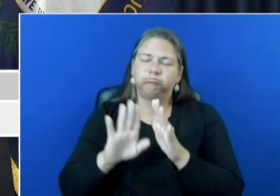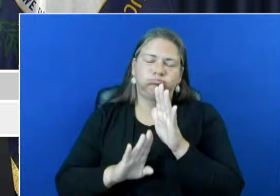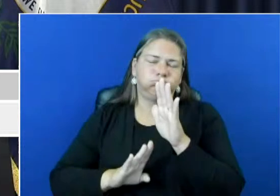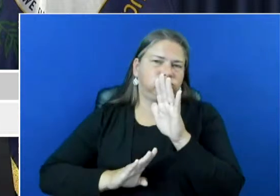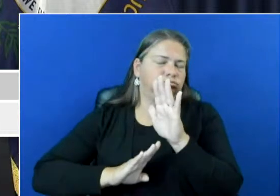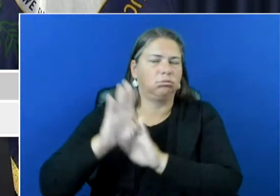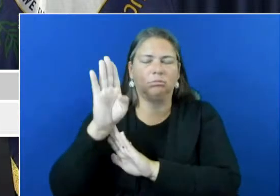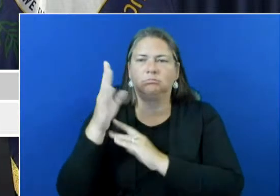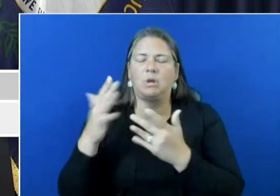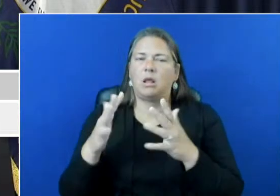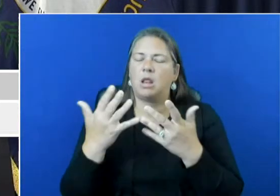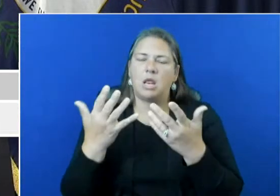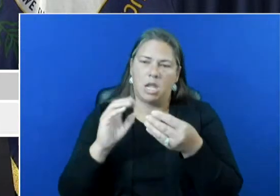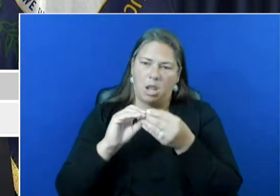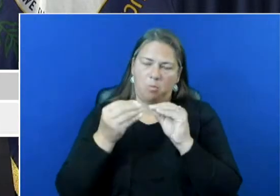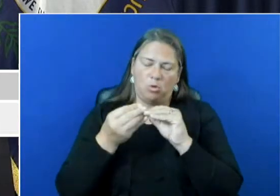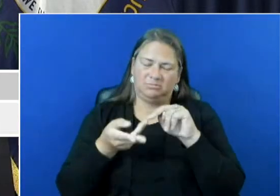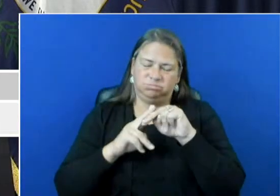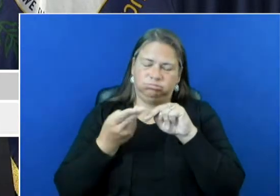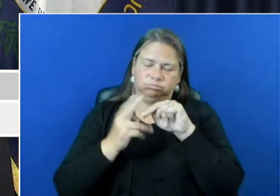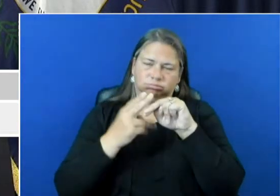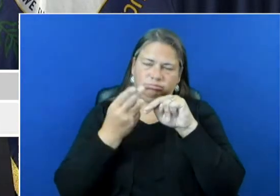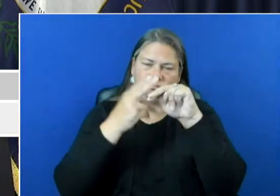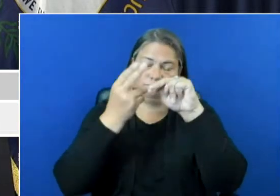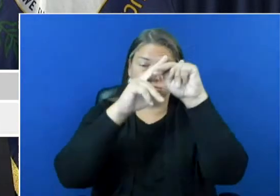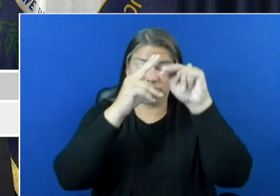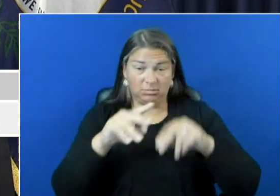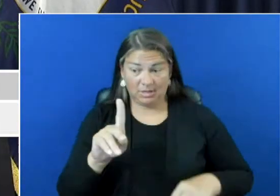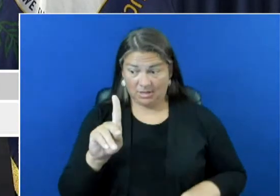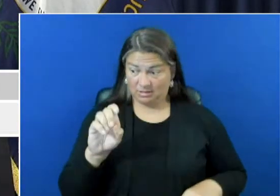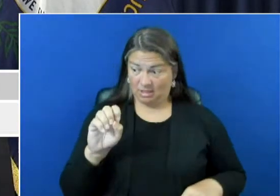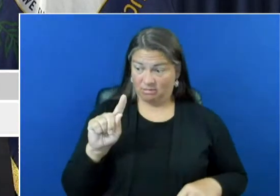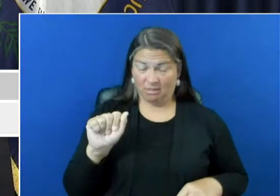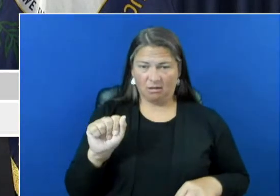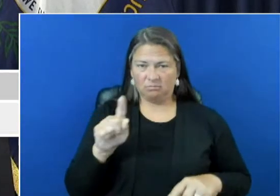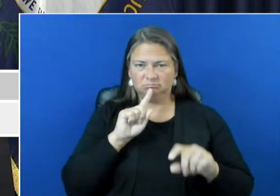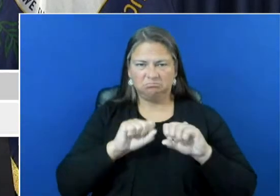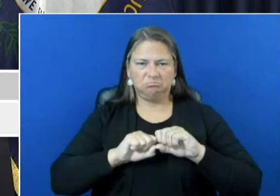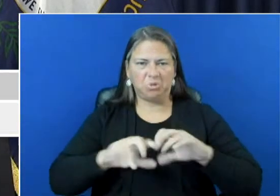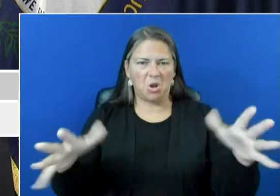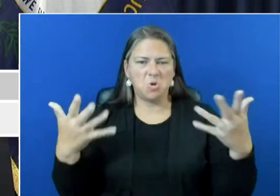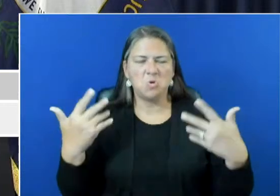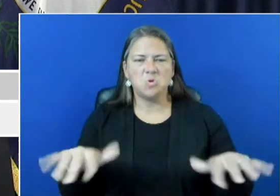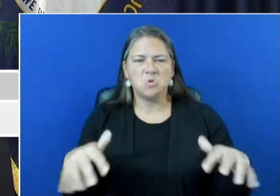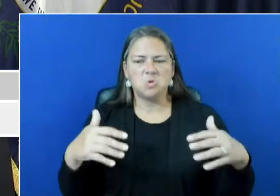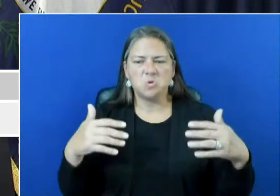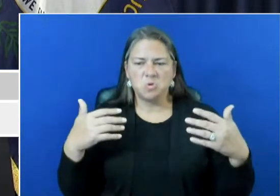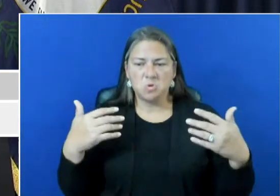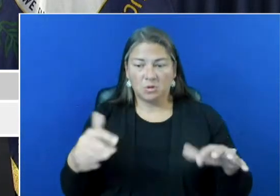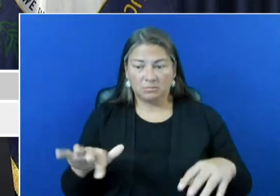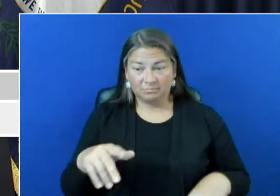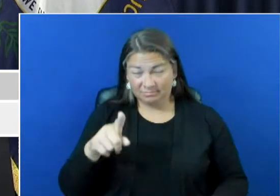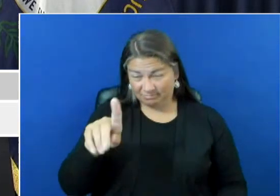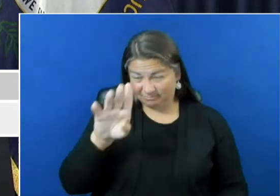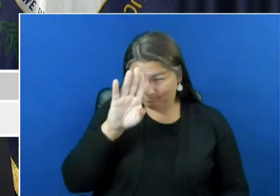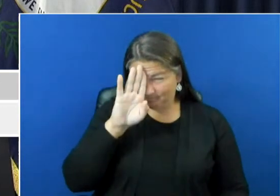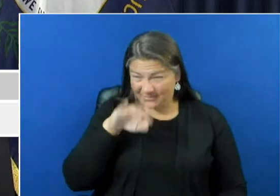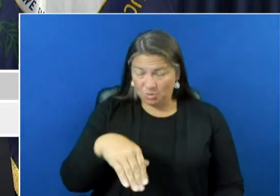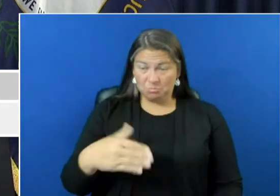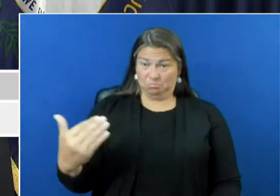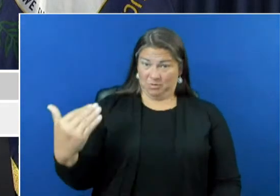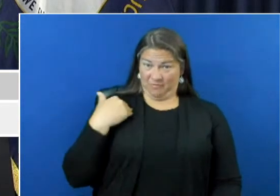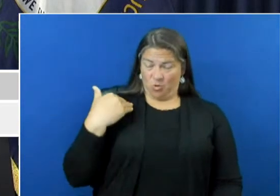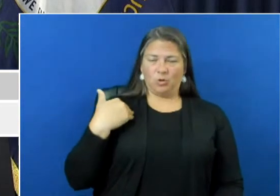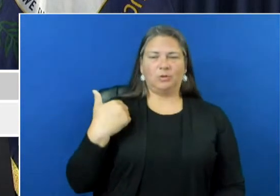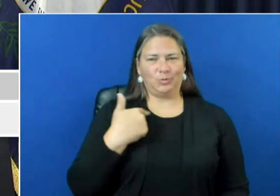to the chase, the Delta variant is spreading like wildfire. We heard that before. We heard that in previous variants, and